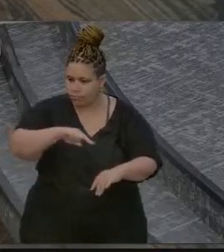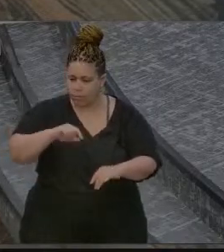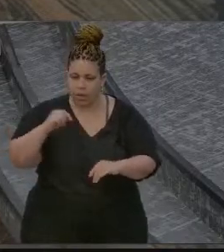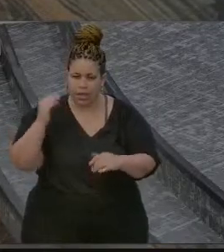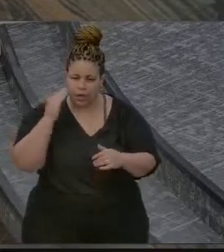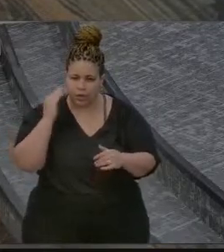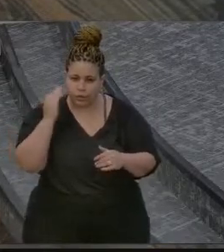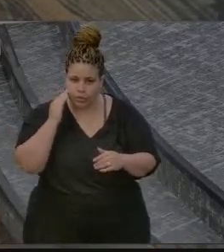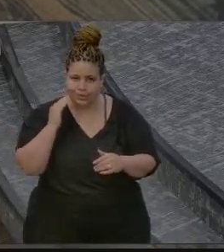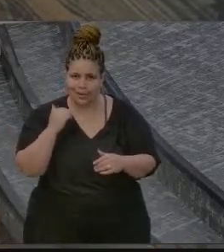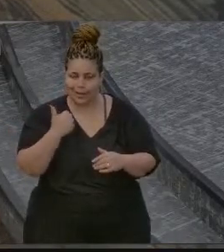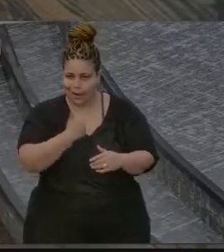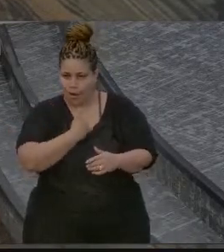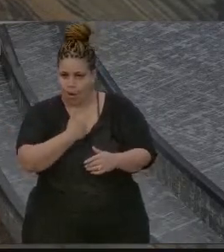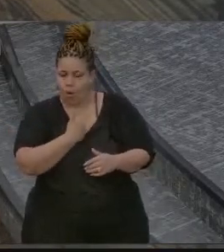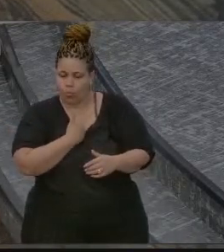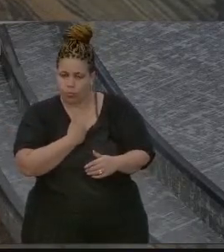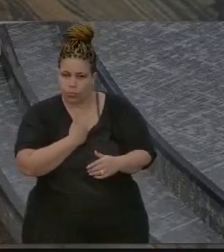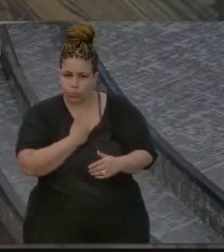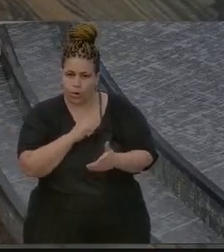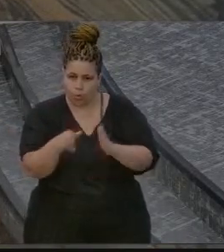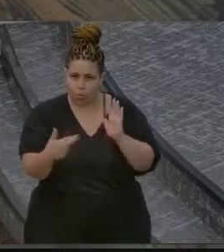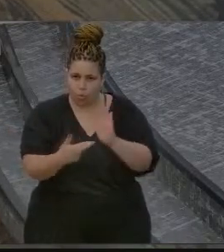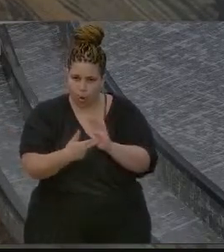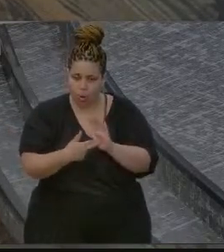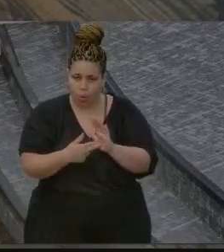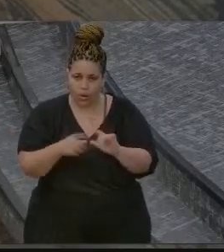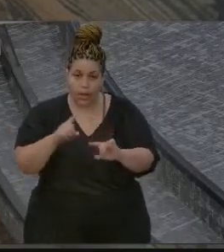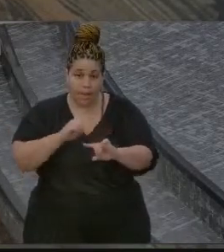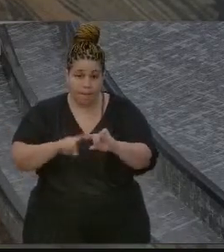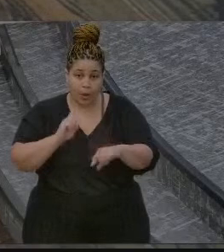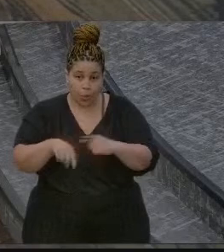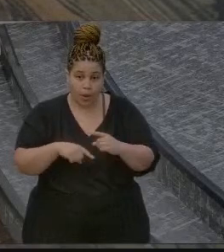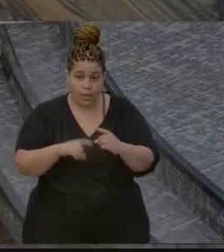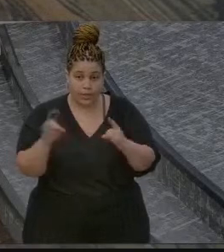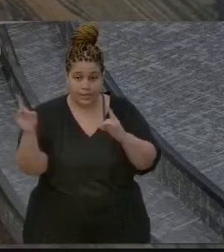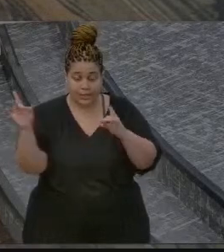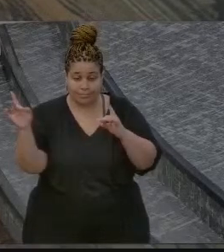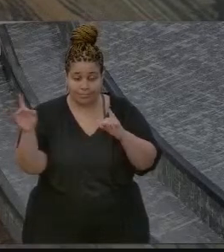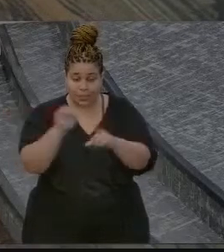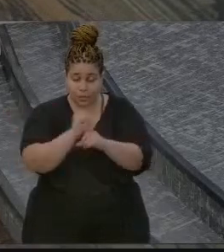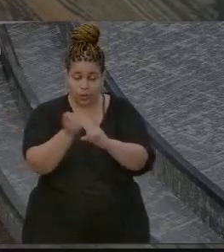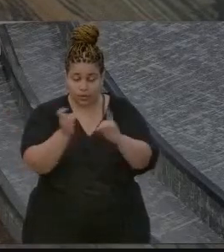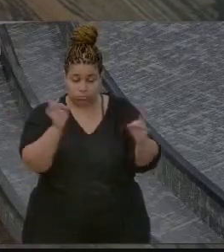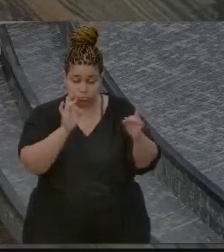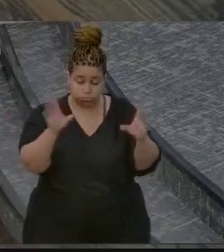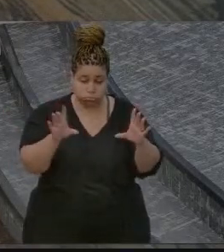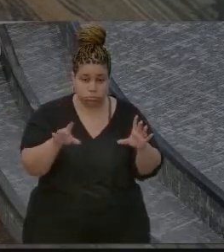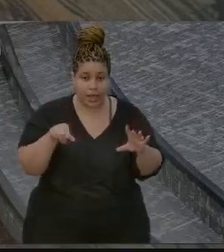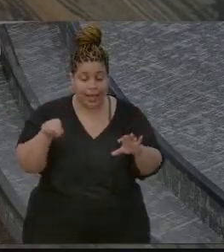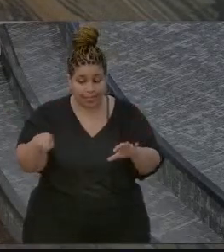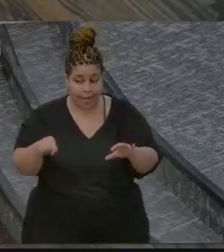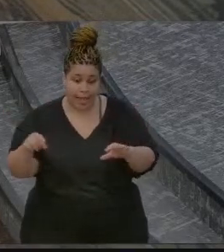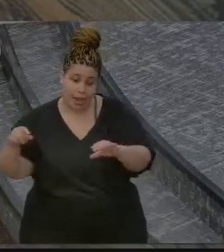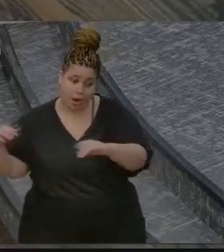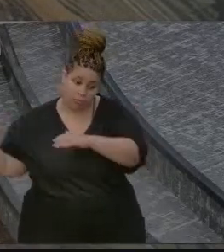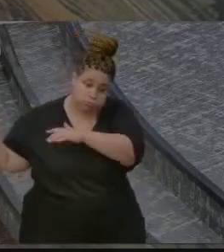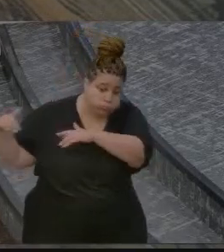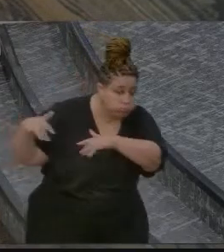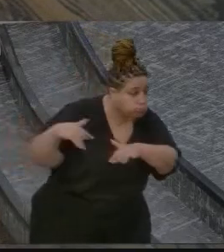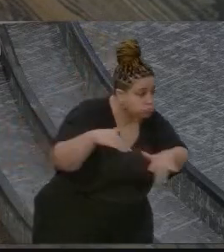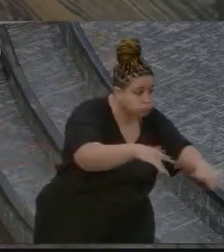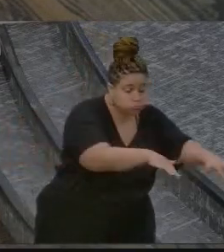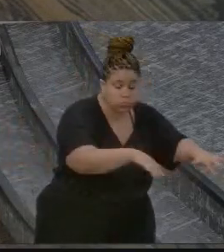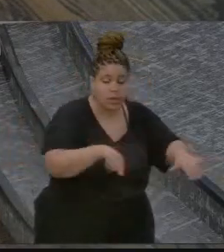up, they're coming. They're coming. They assured me. They told us they have vested interest